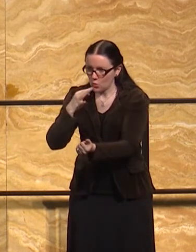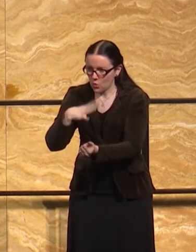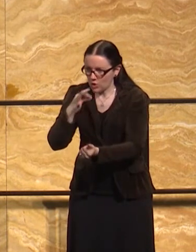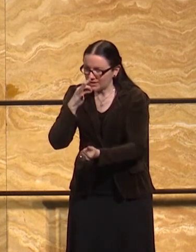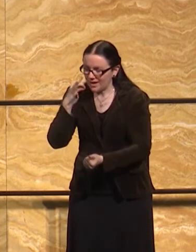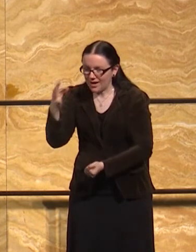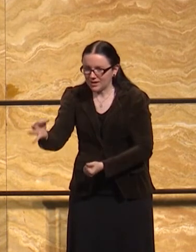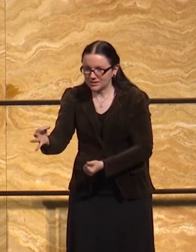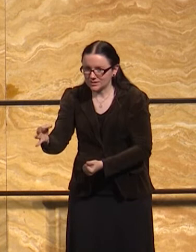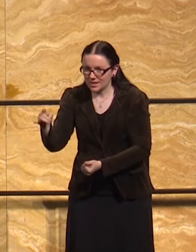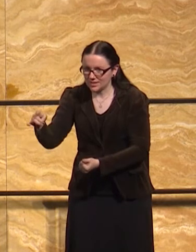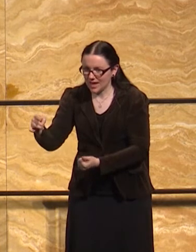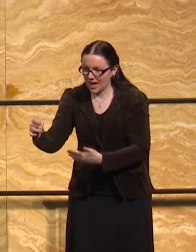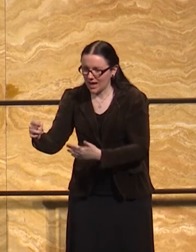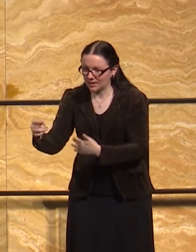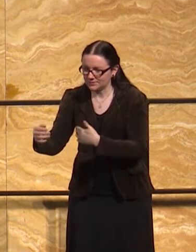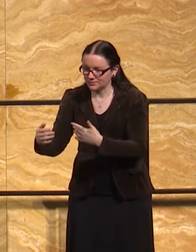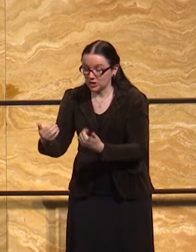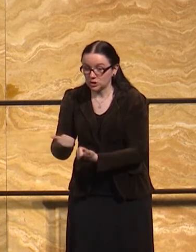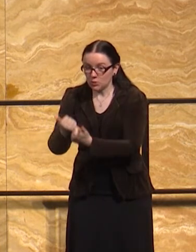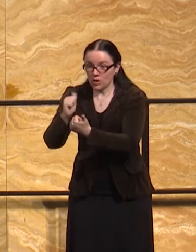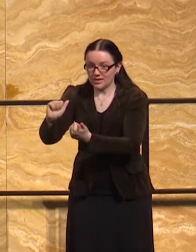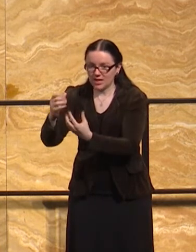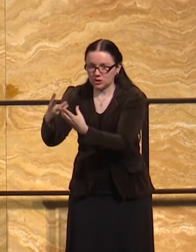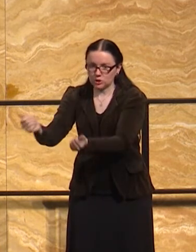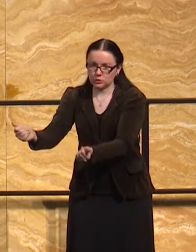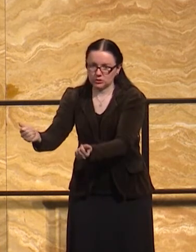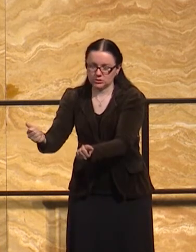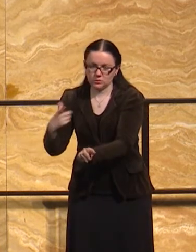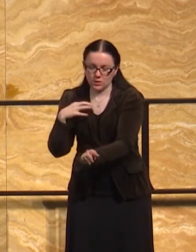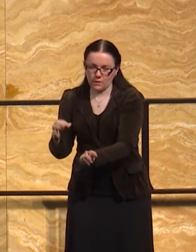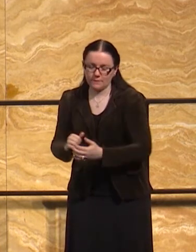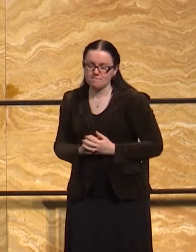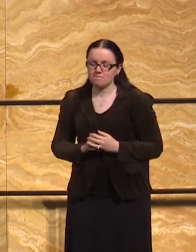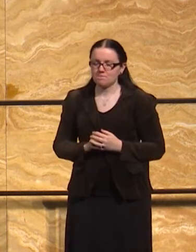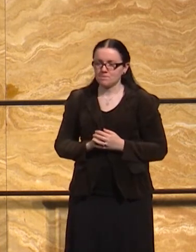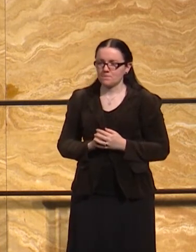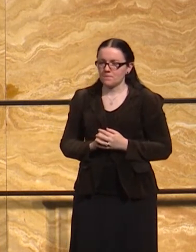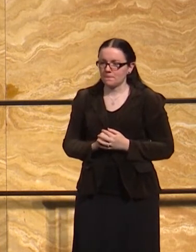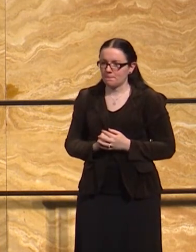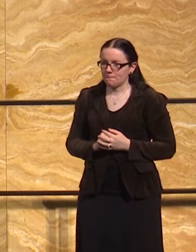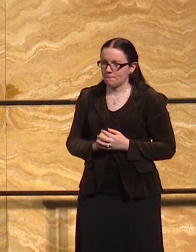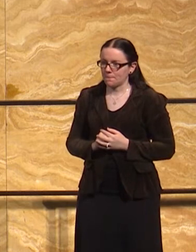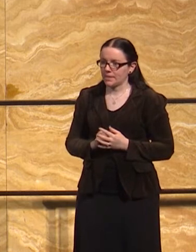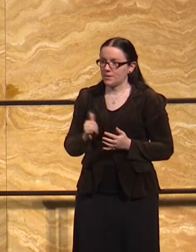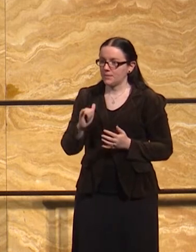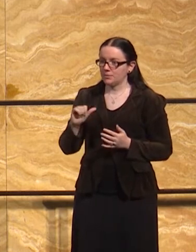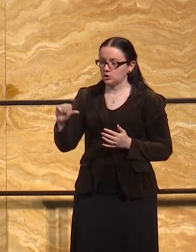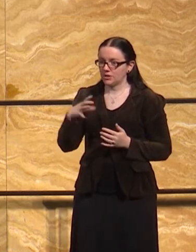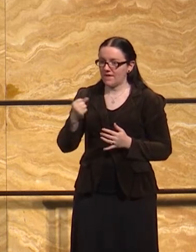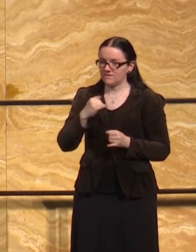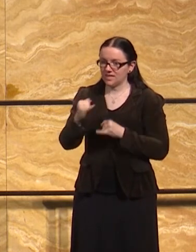move towards the solutions that work for them? But what it means, therefore, would be that we should have an international system that